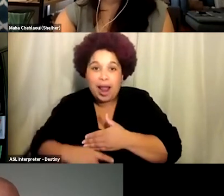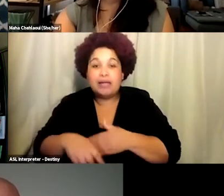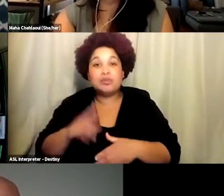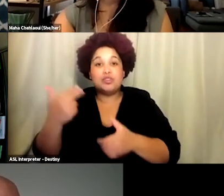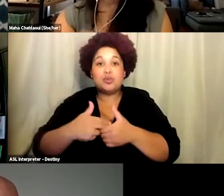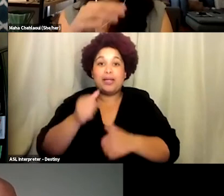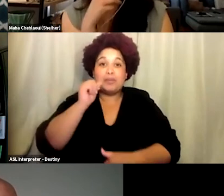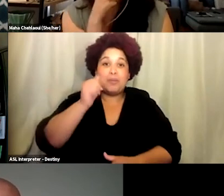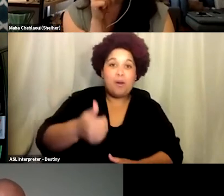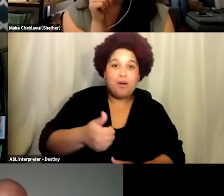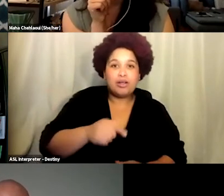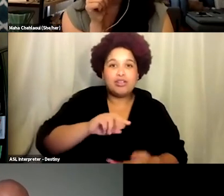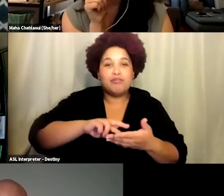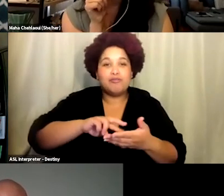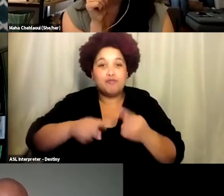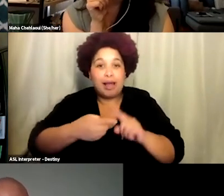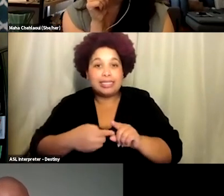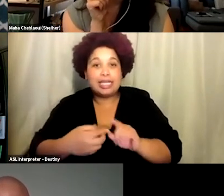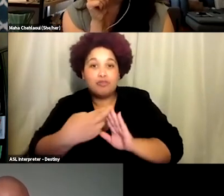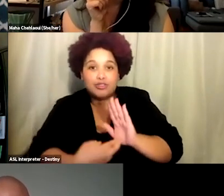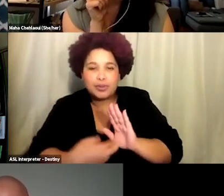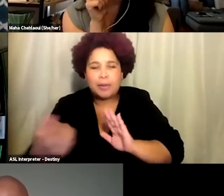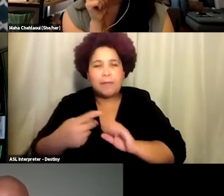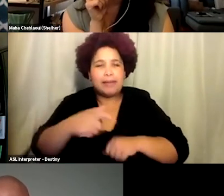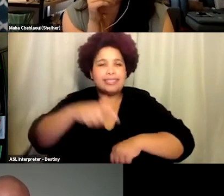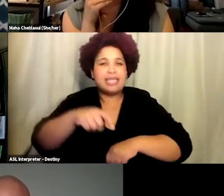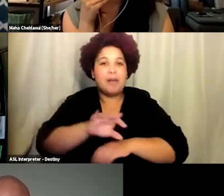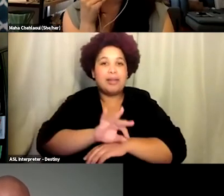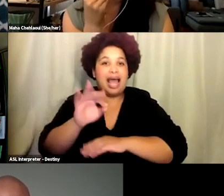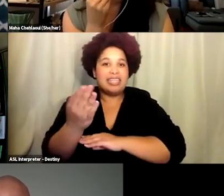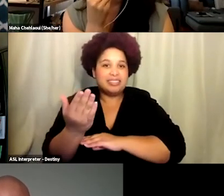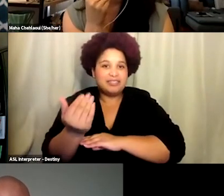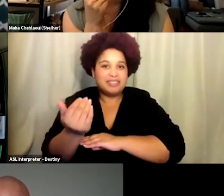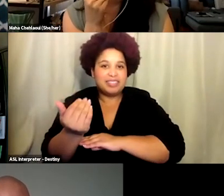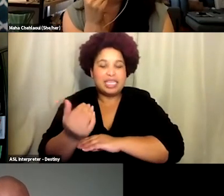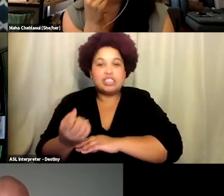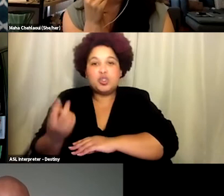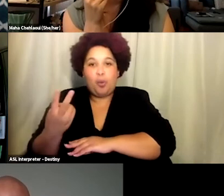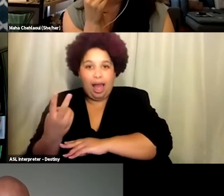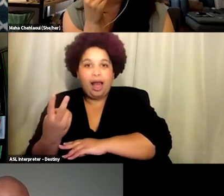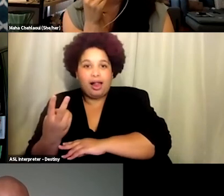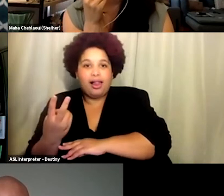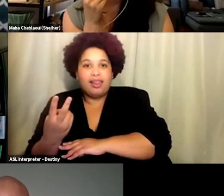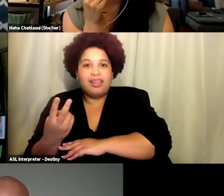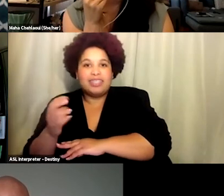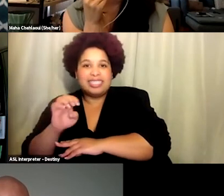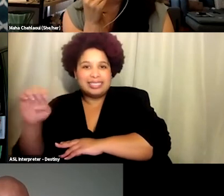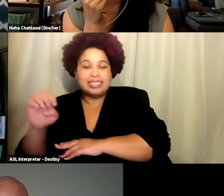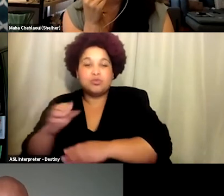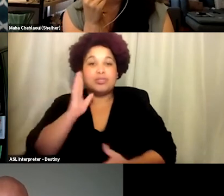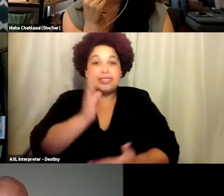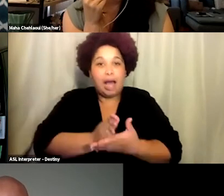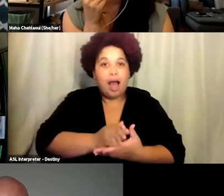tomorrow. You can still have your friends register. We're going to be back here at 9:15 Pacific, 12:15 Eastern for more of the Stop the Hate Week